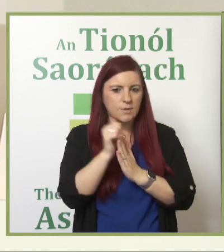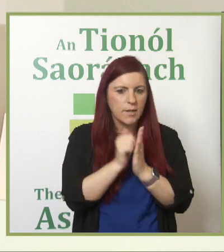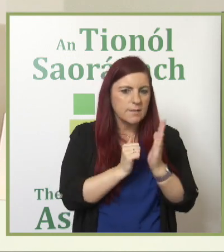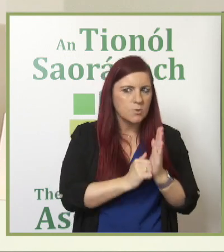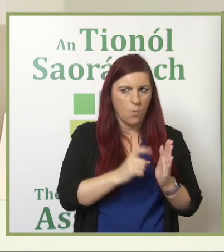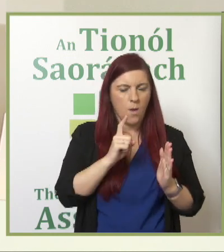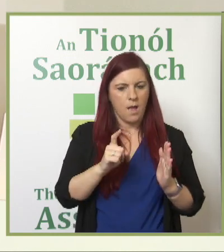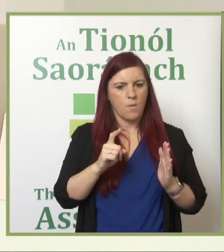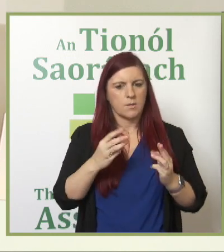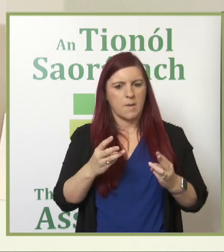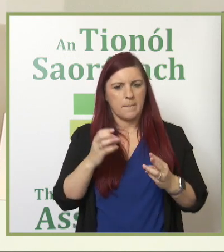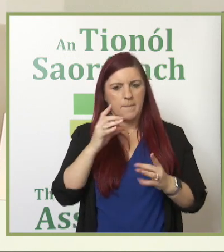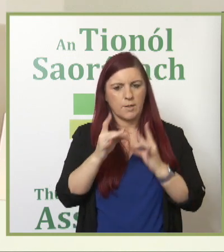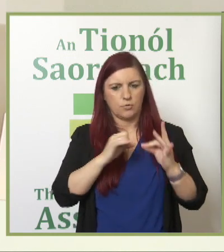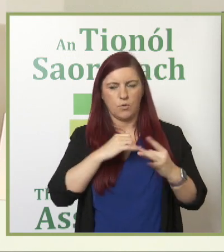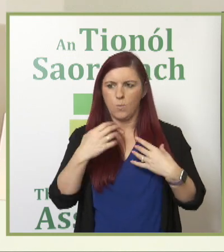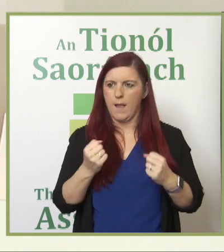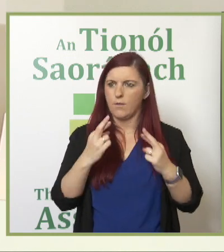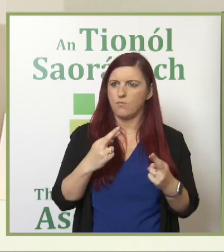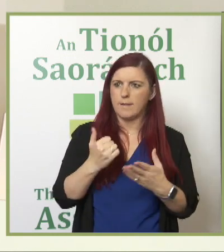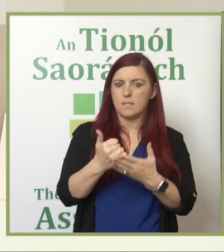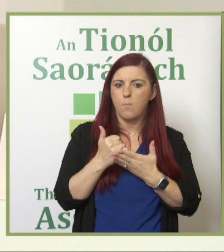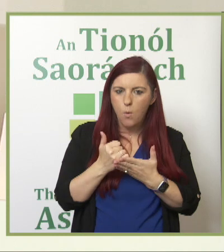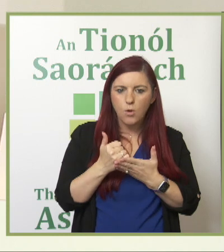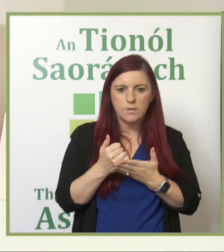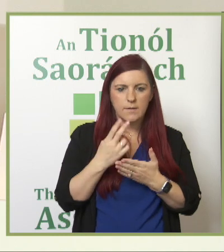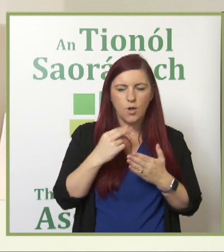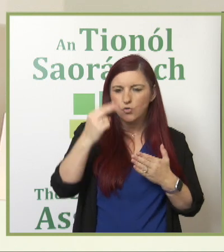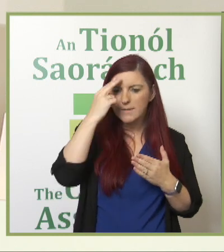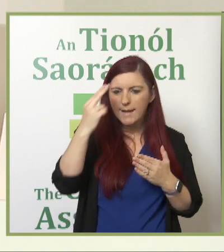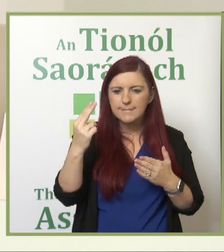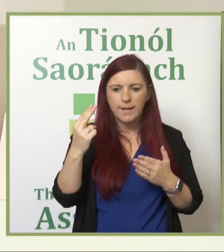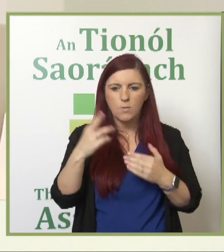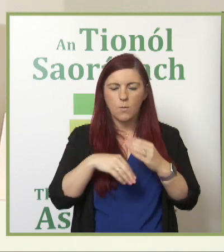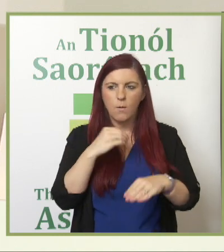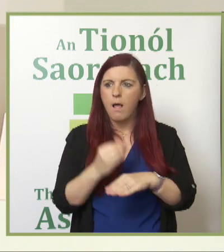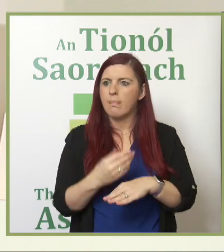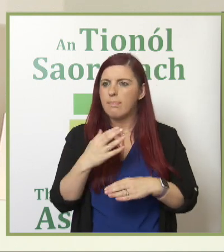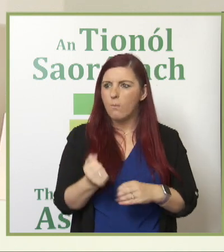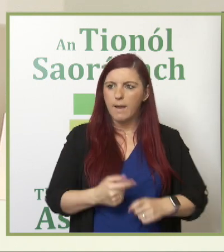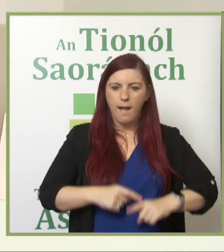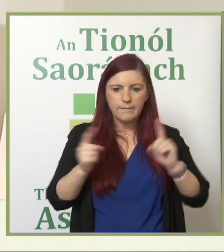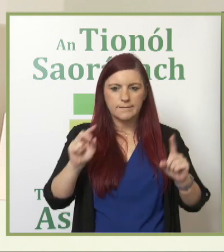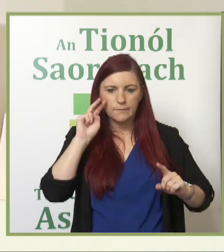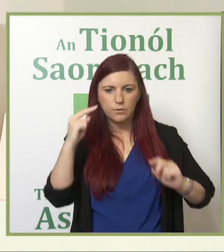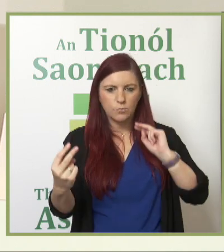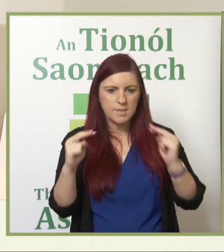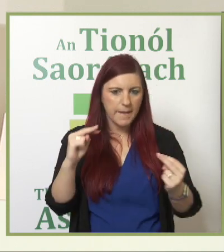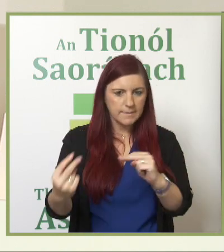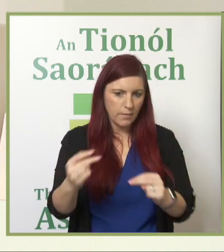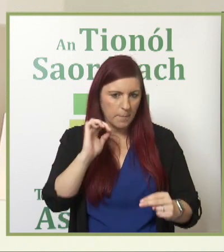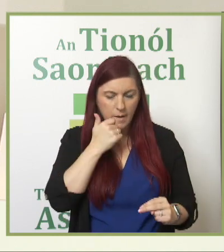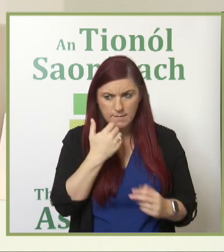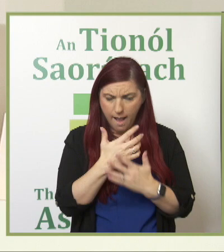we get the right supports around us, that we bring contrasting views to the assembly meetings, because there are